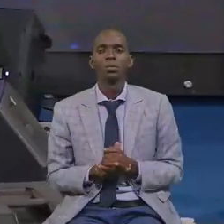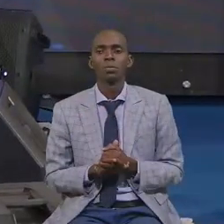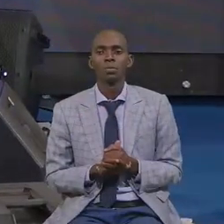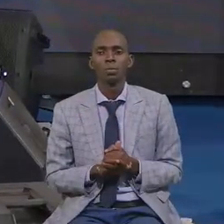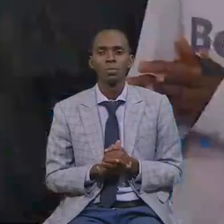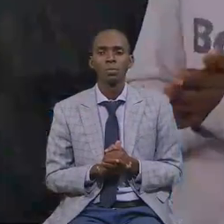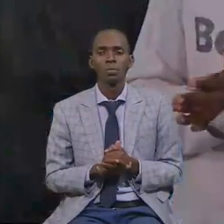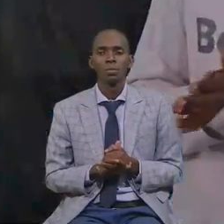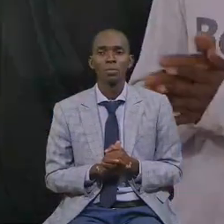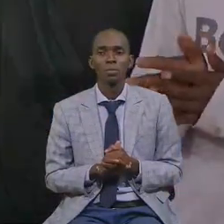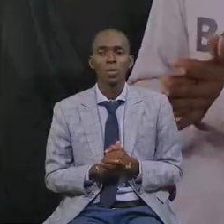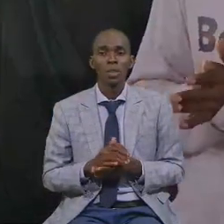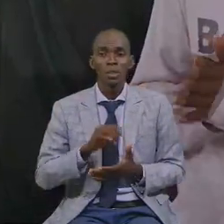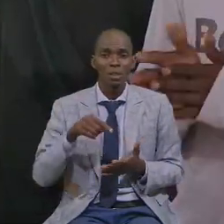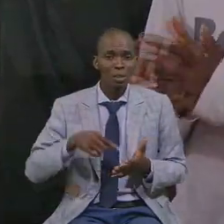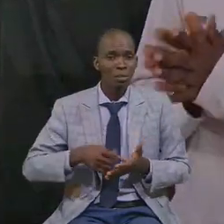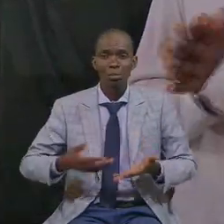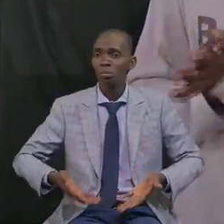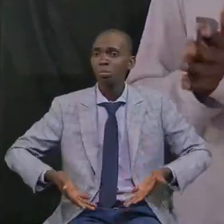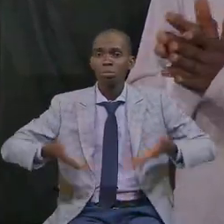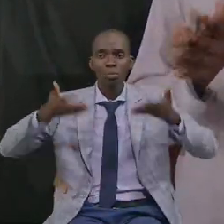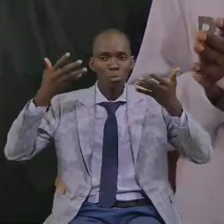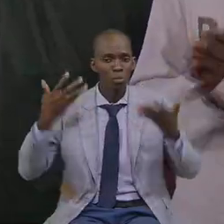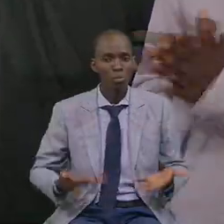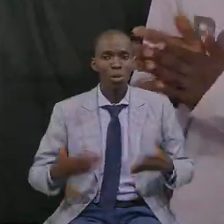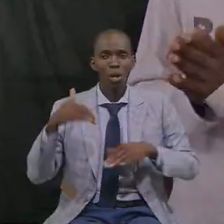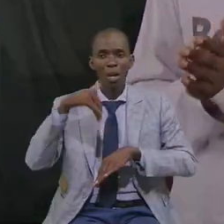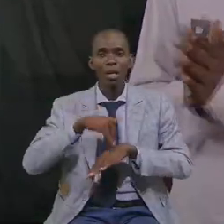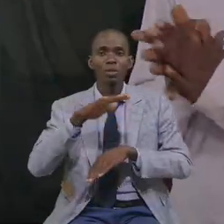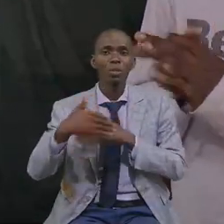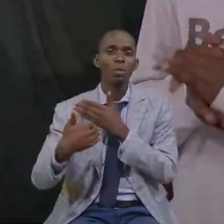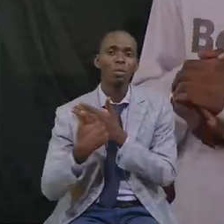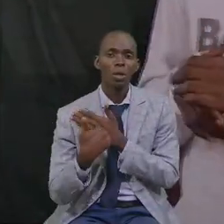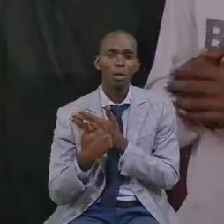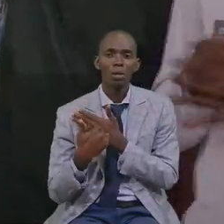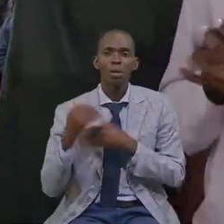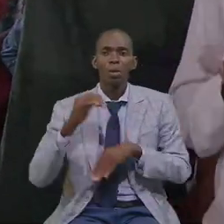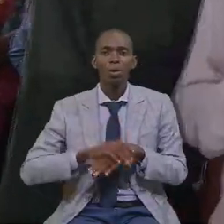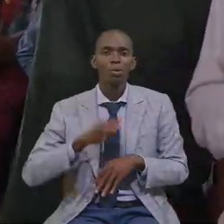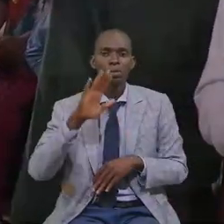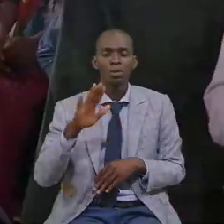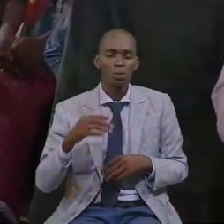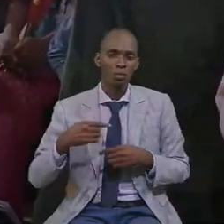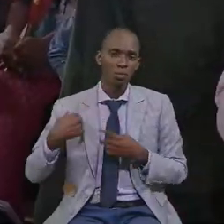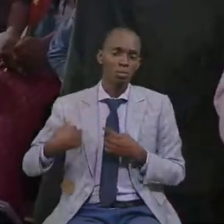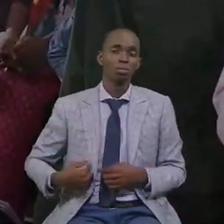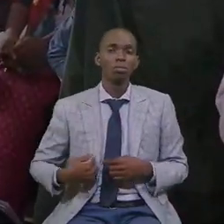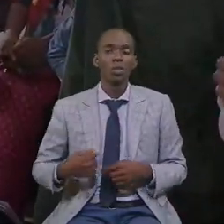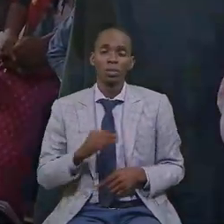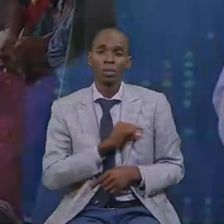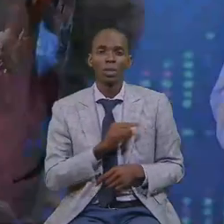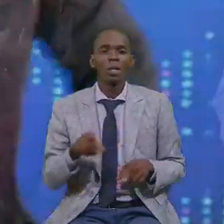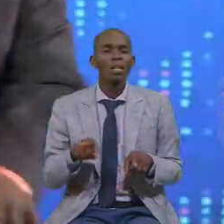This load at your back, on your conscience, like a bag of